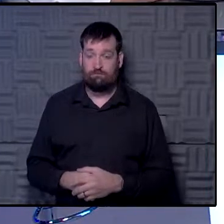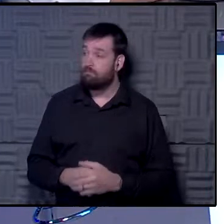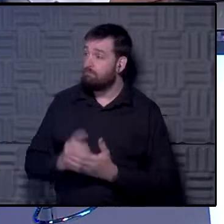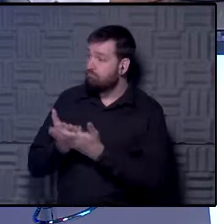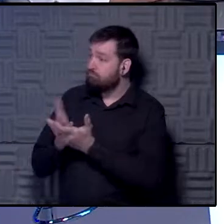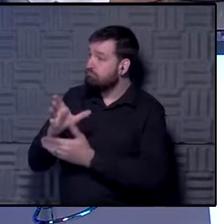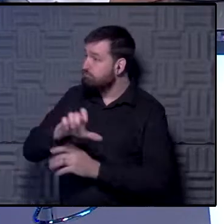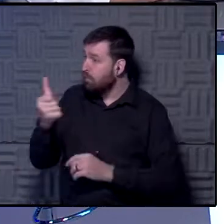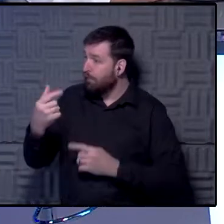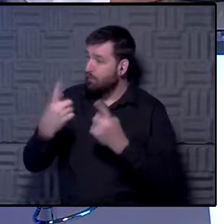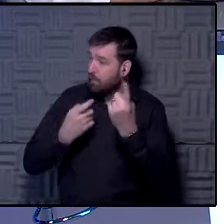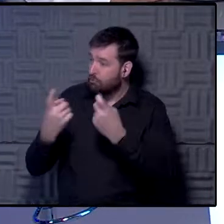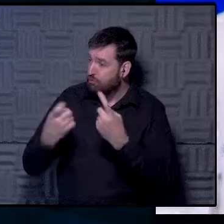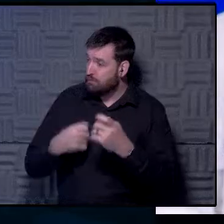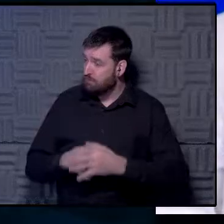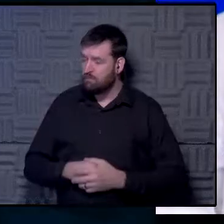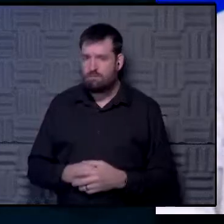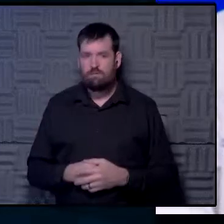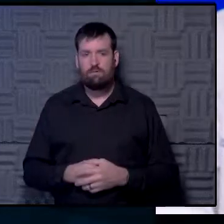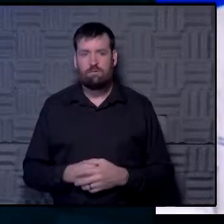All right. What other questions do y'all have?